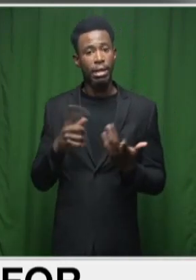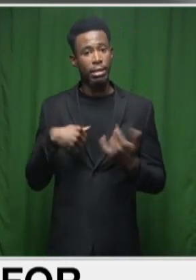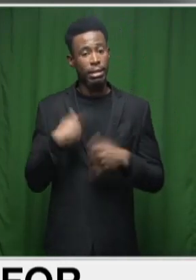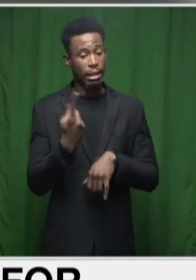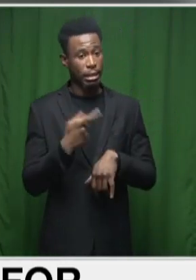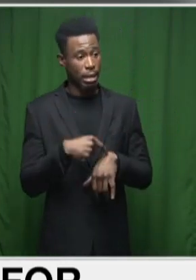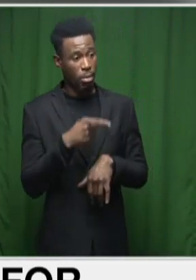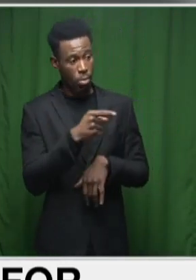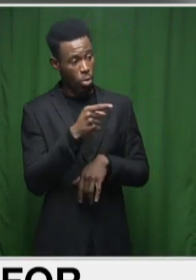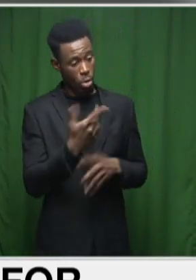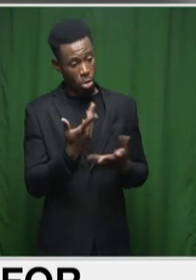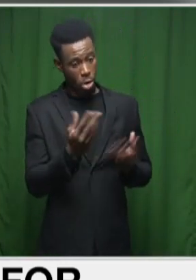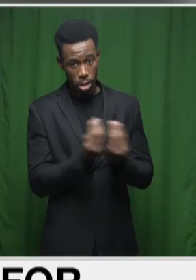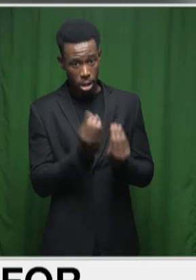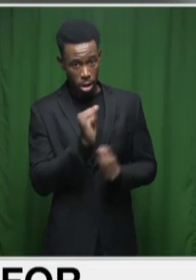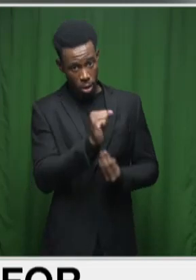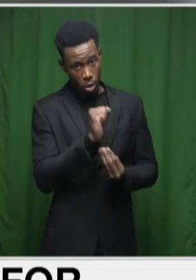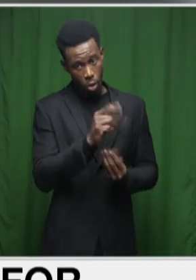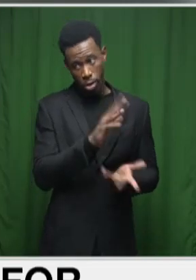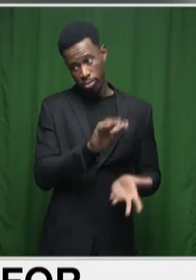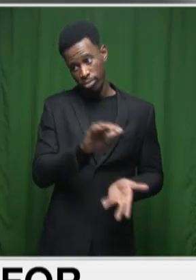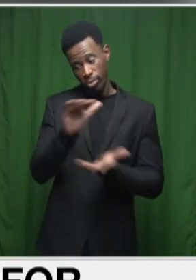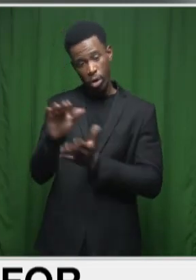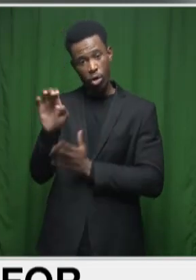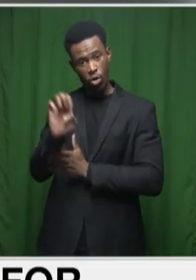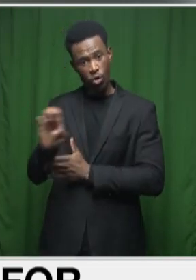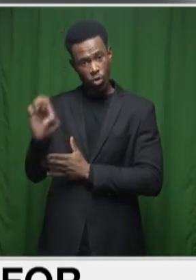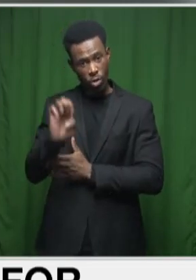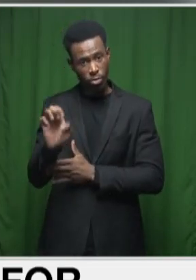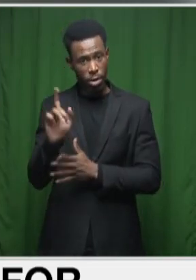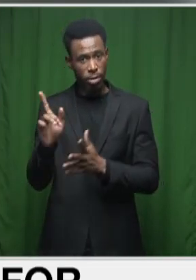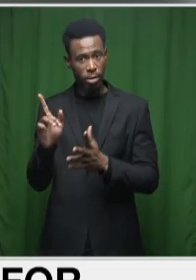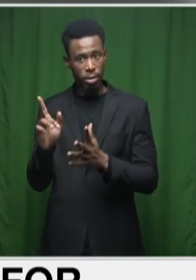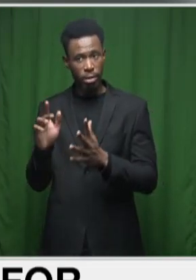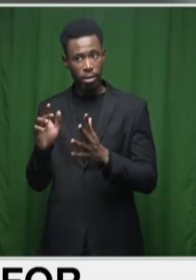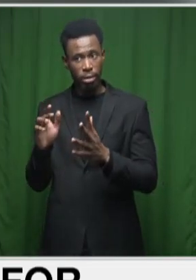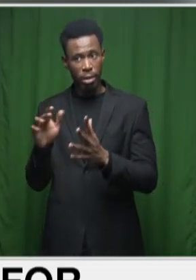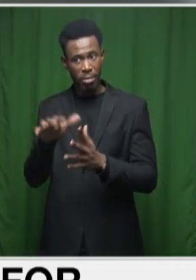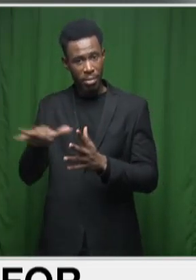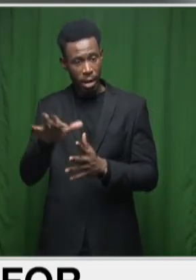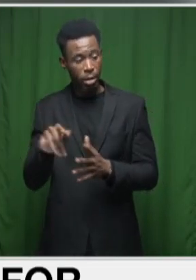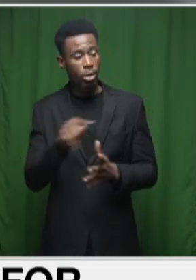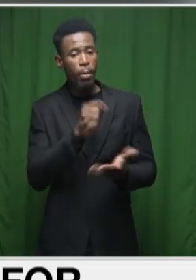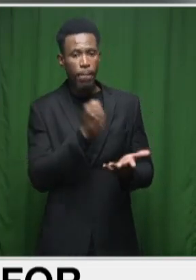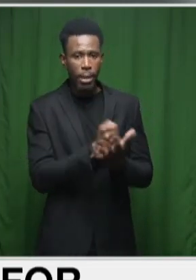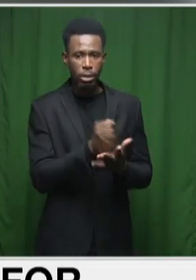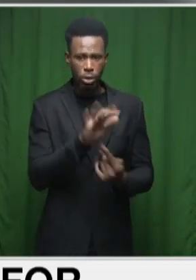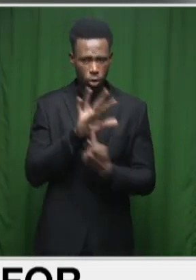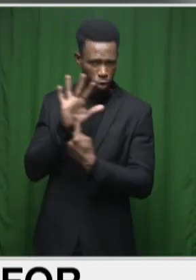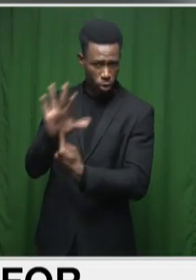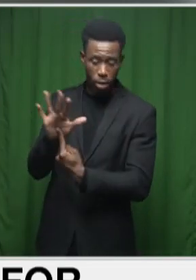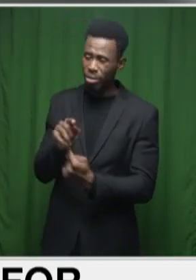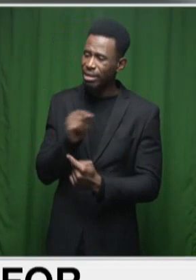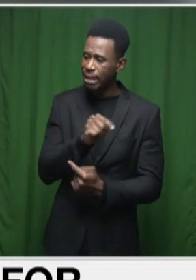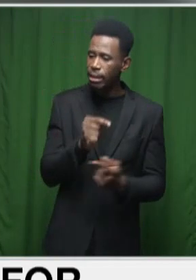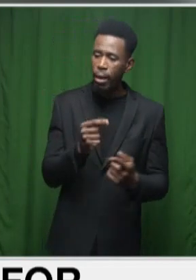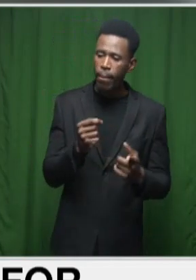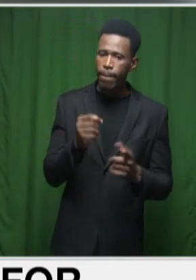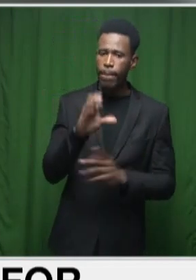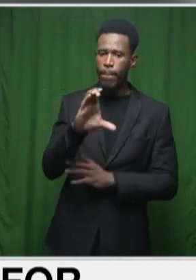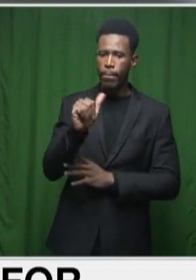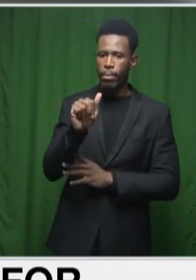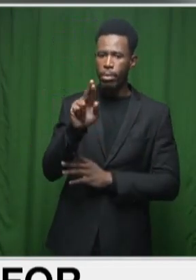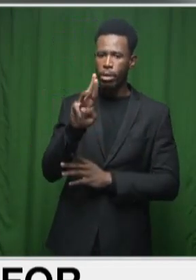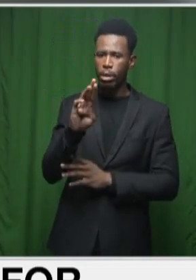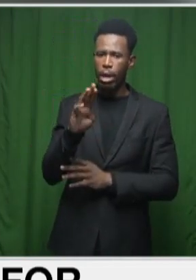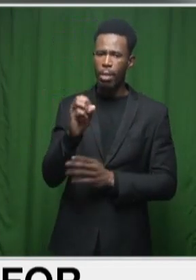products into the European market, you'll have to show them that, show them the carbon content that goes into the production methods